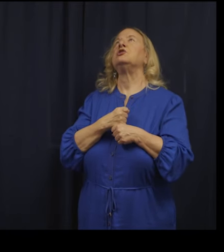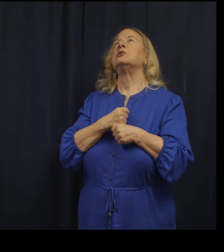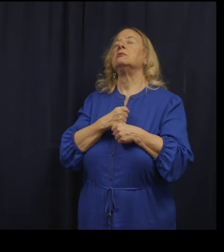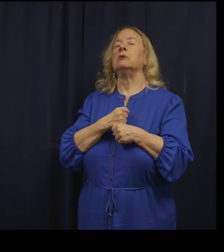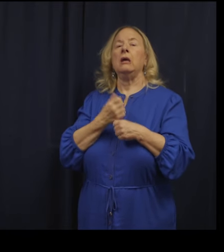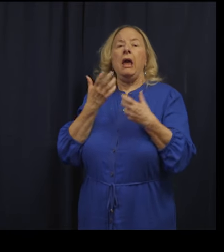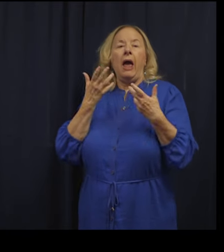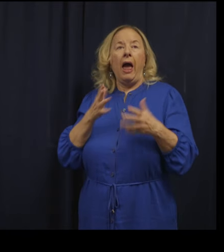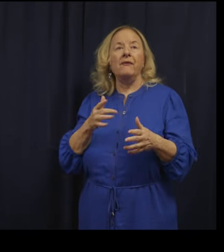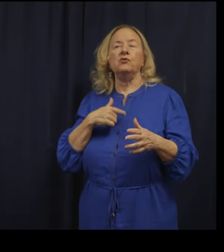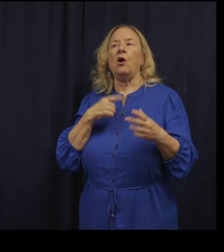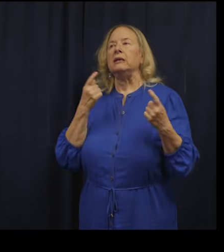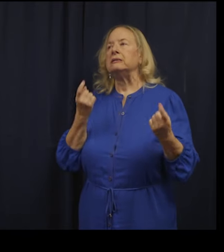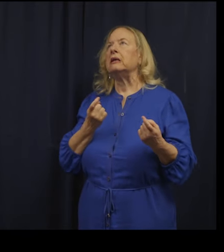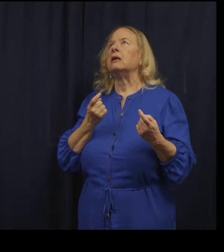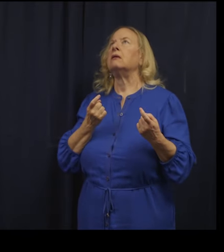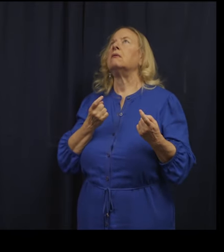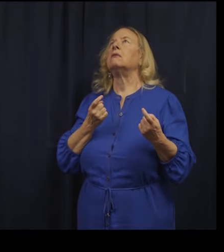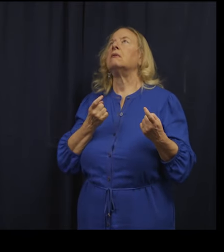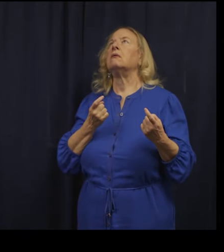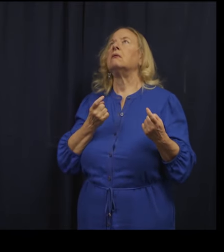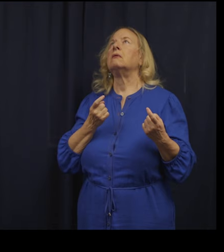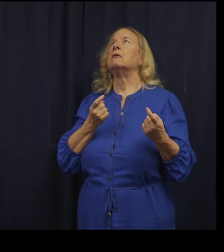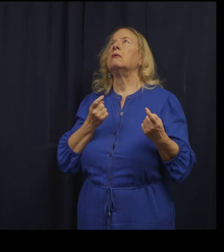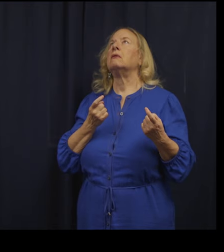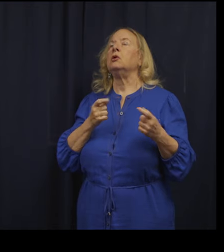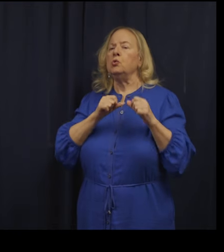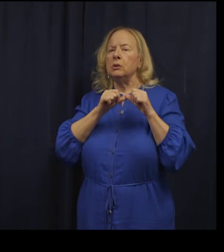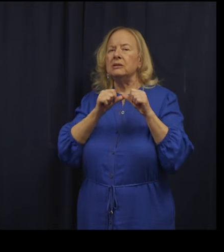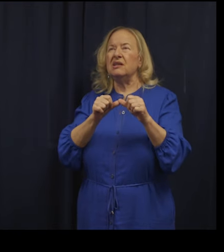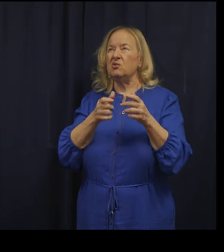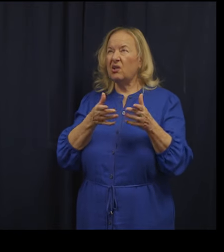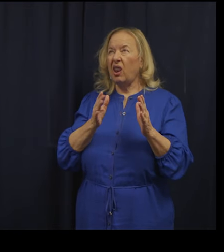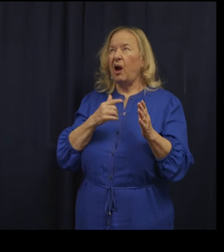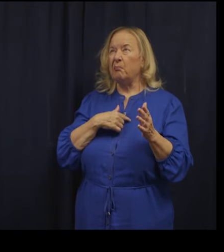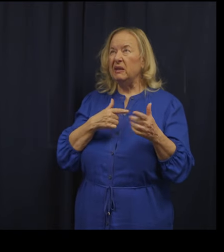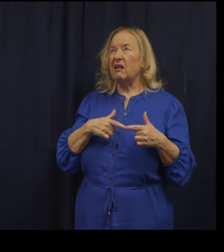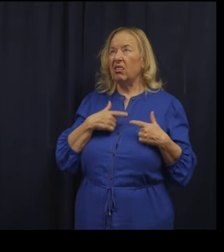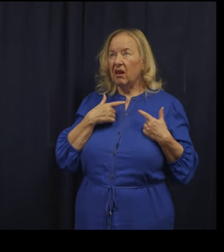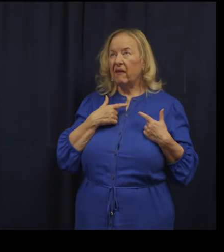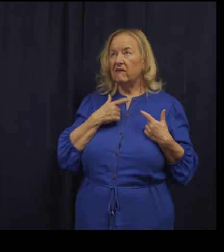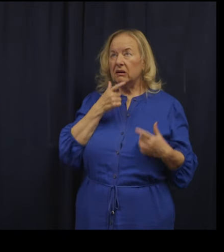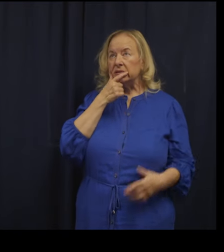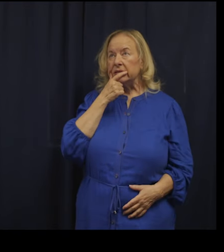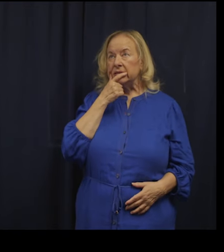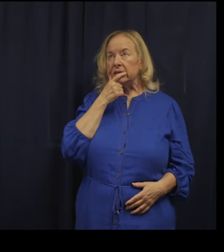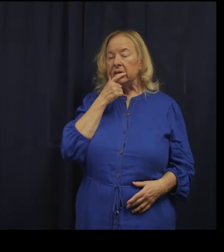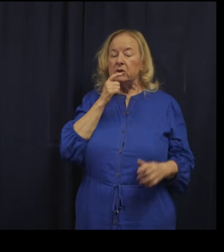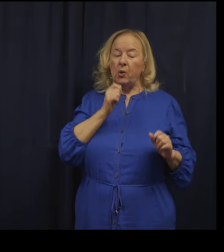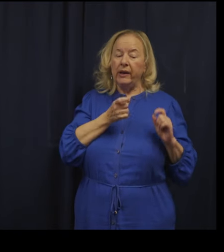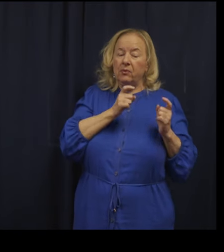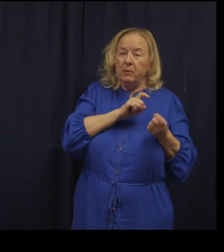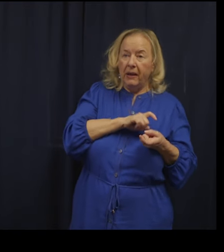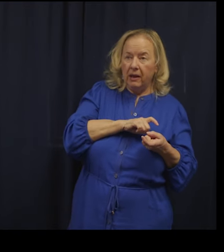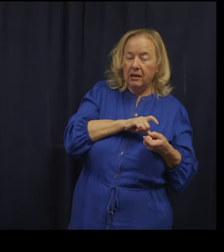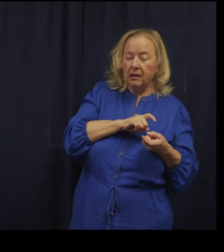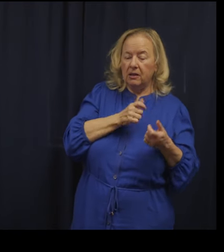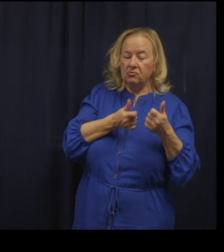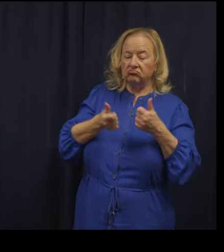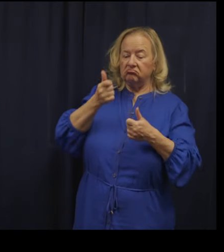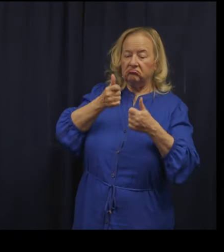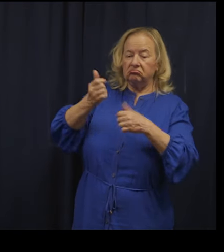and after I've sinned, you continue to let me live so I might repent and you'll get even greater